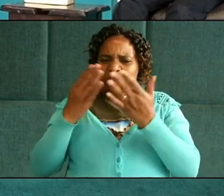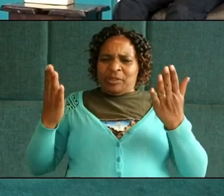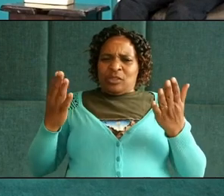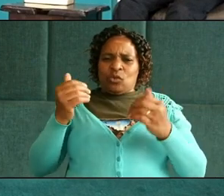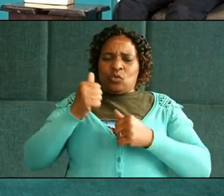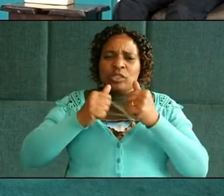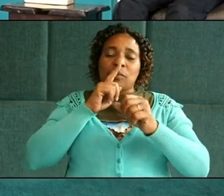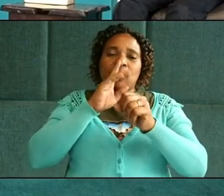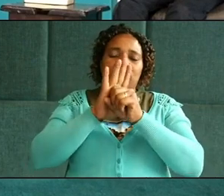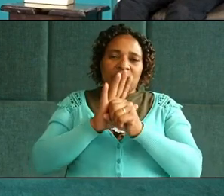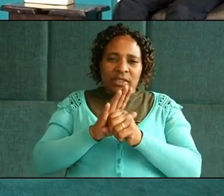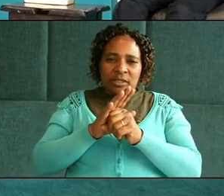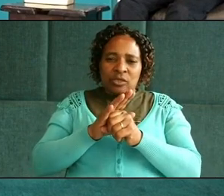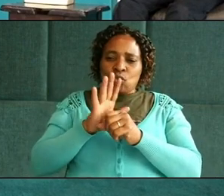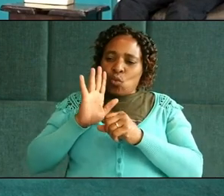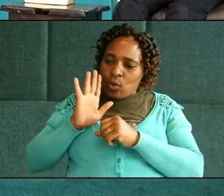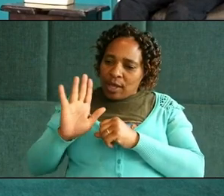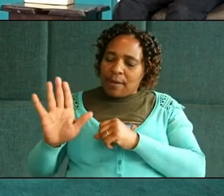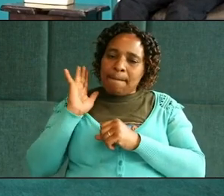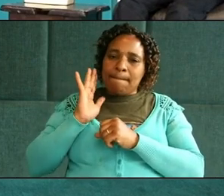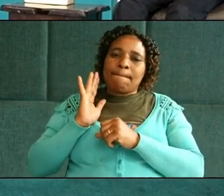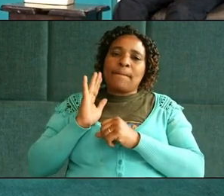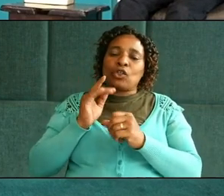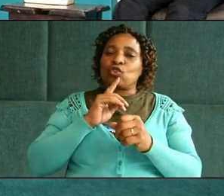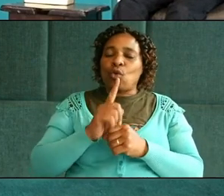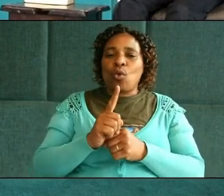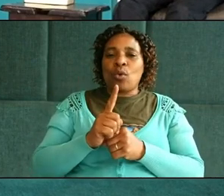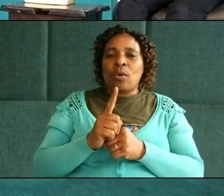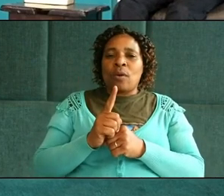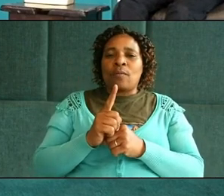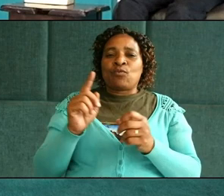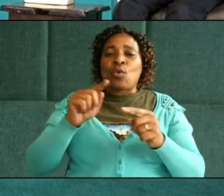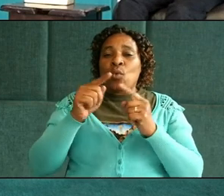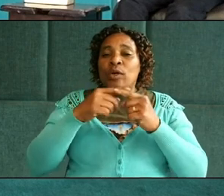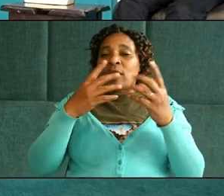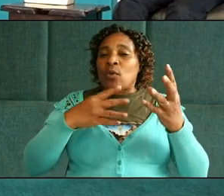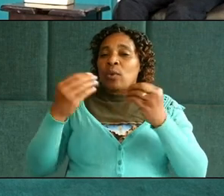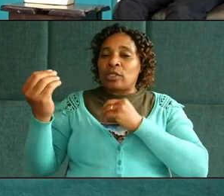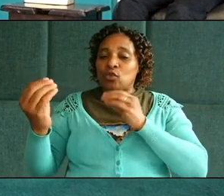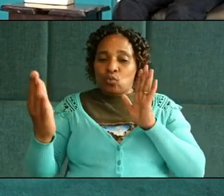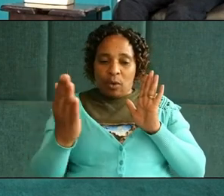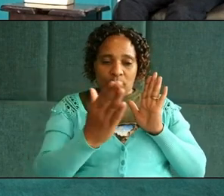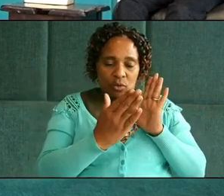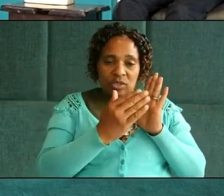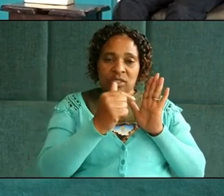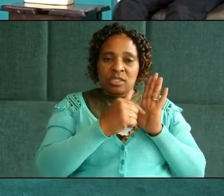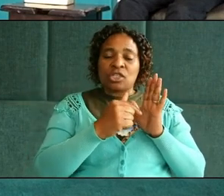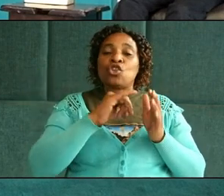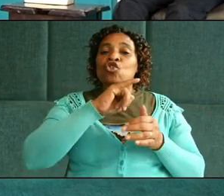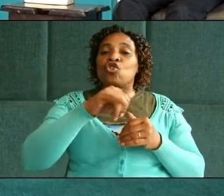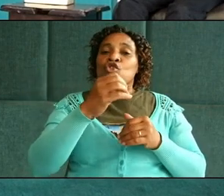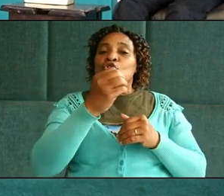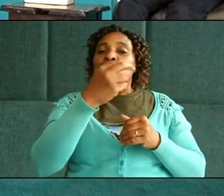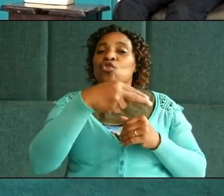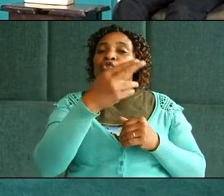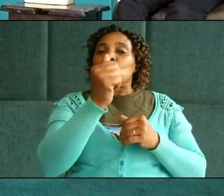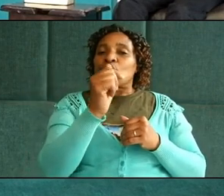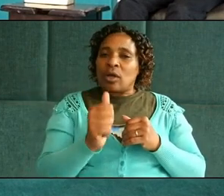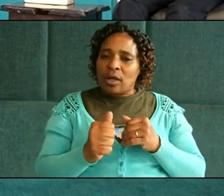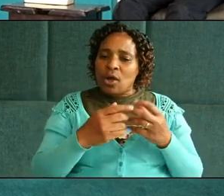was promised to him. So when he went to approach Joshua, he went